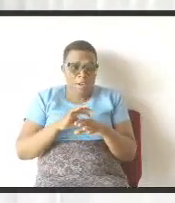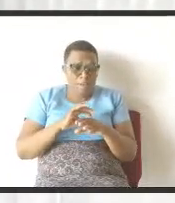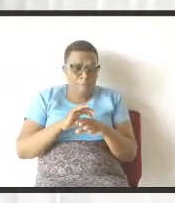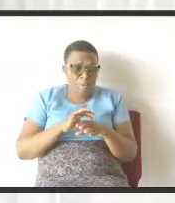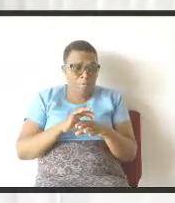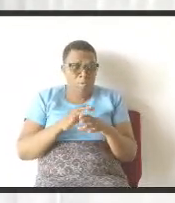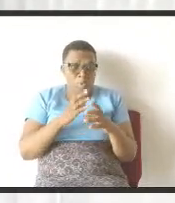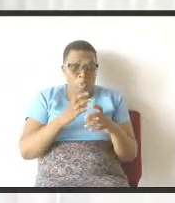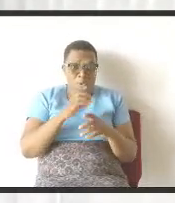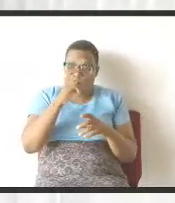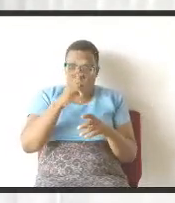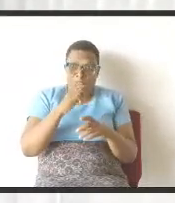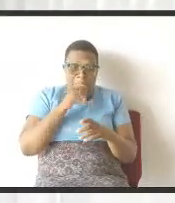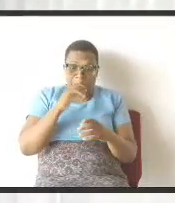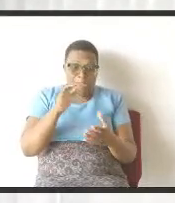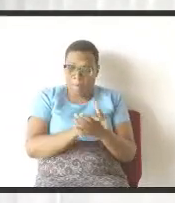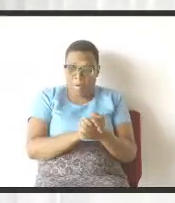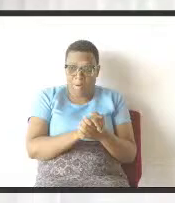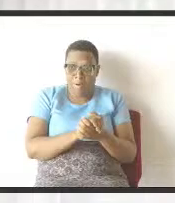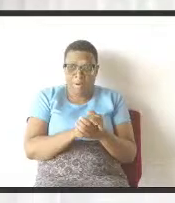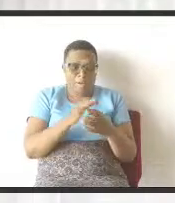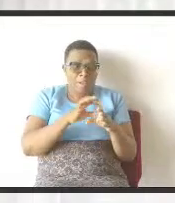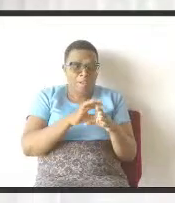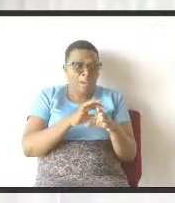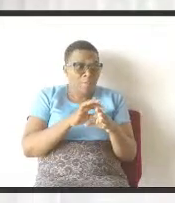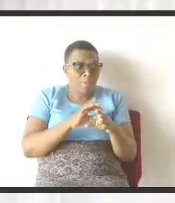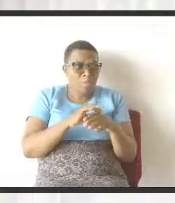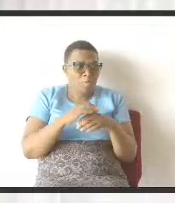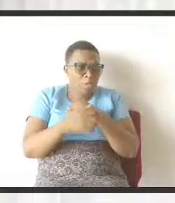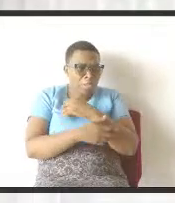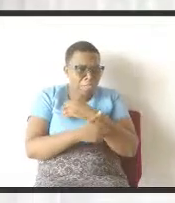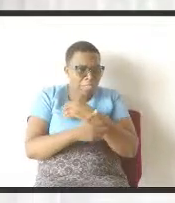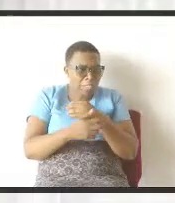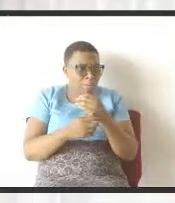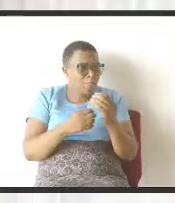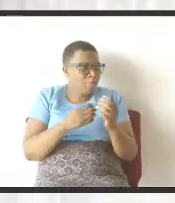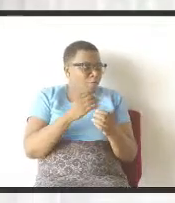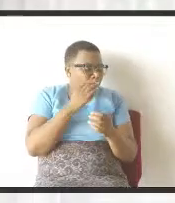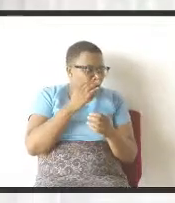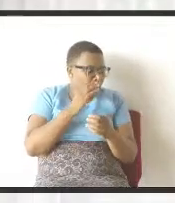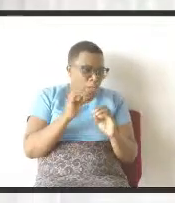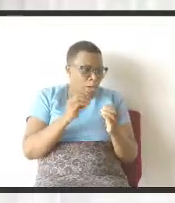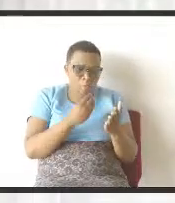Christian living is aim.